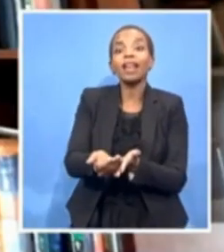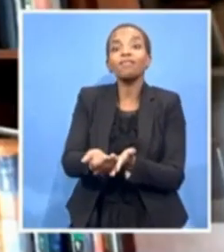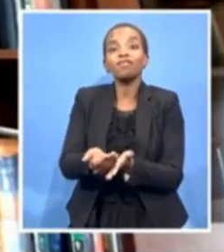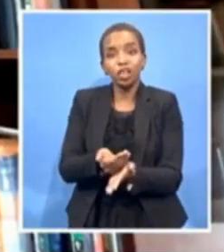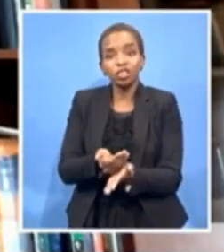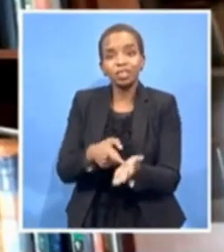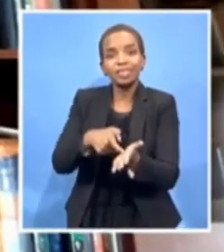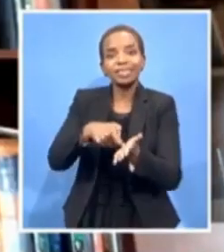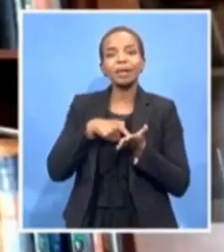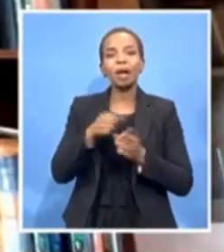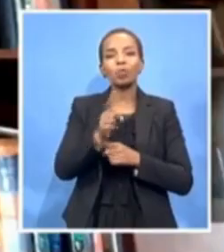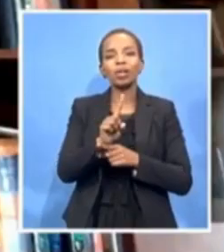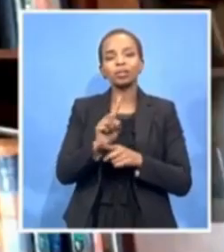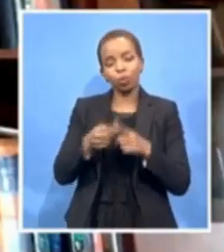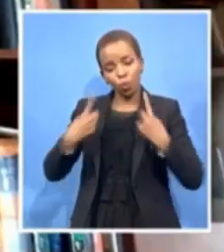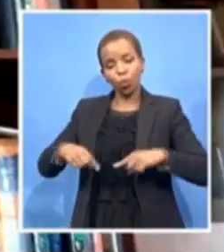And he said,